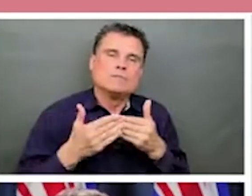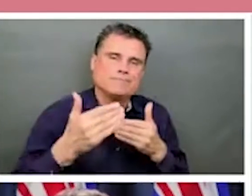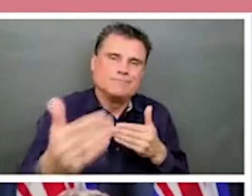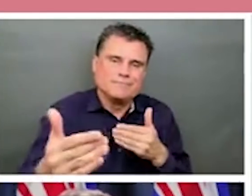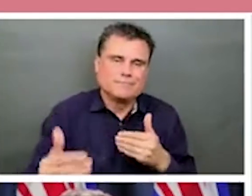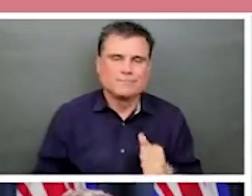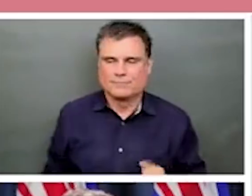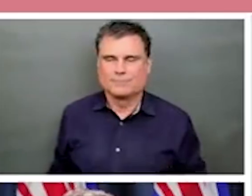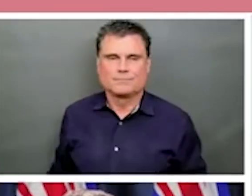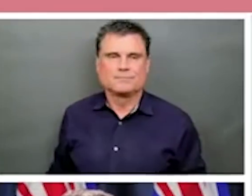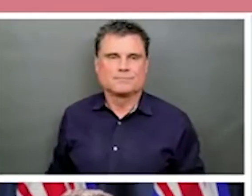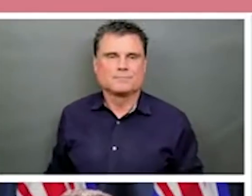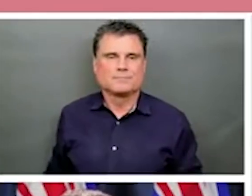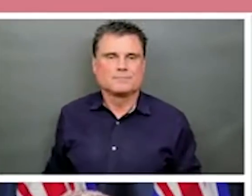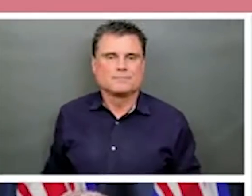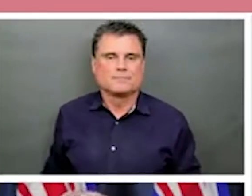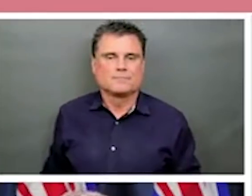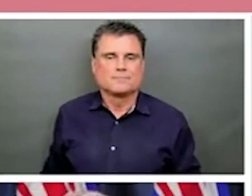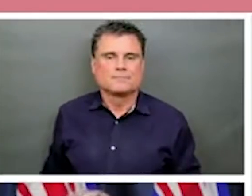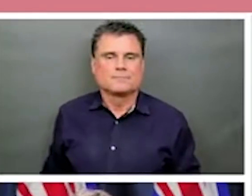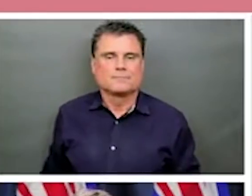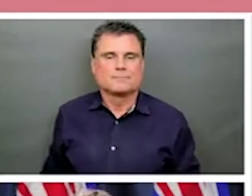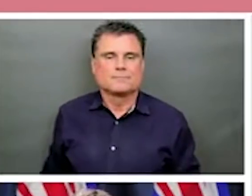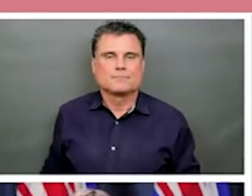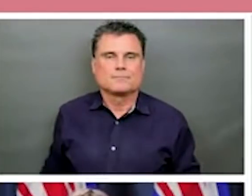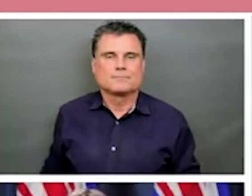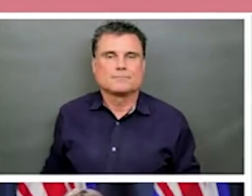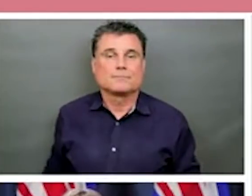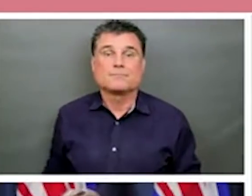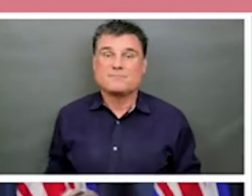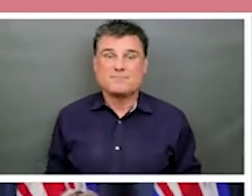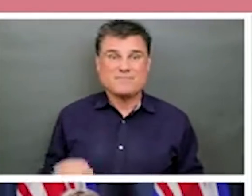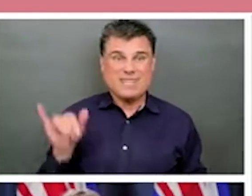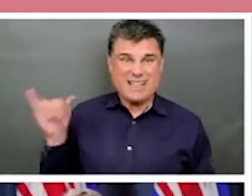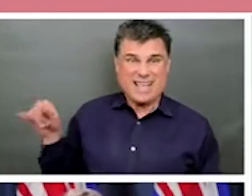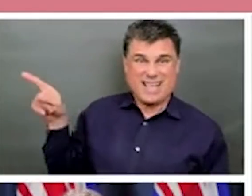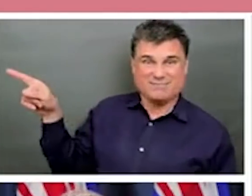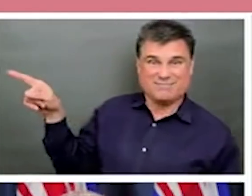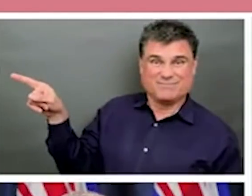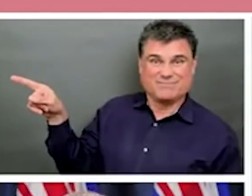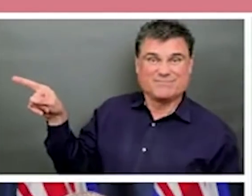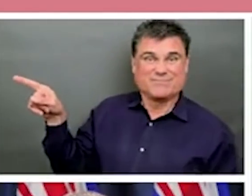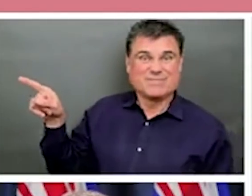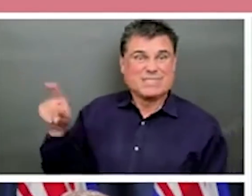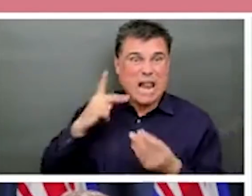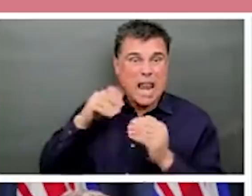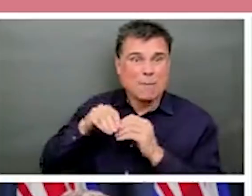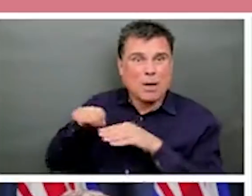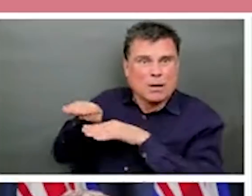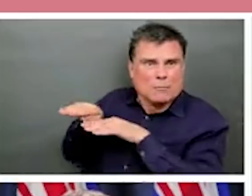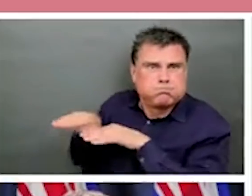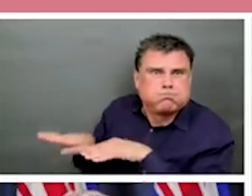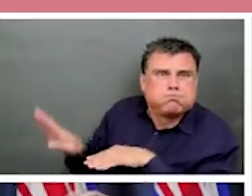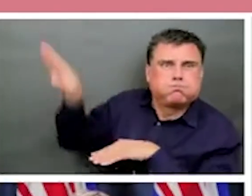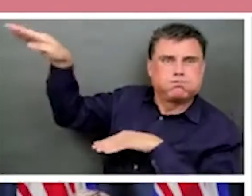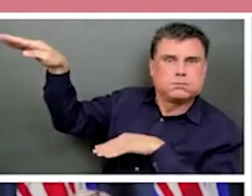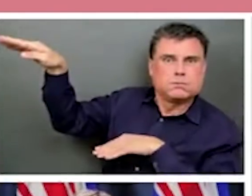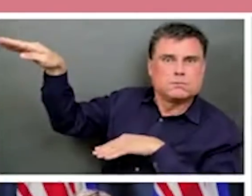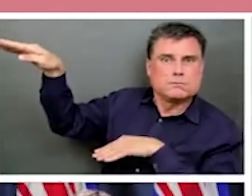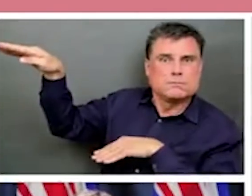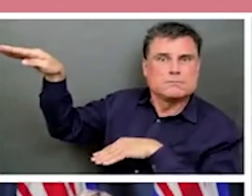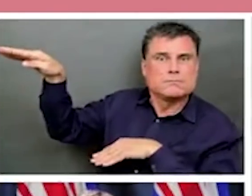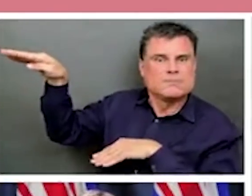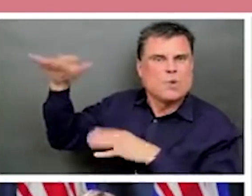be swallowing between now and the middle and end of April. You can see that this very